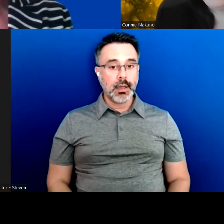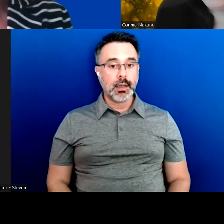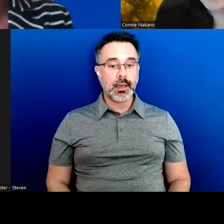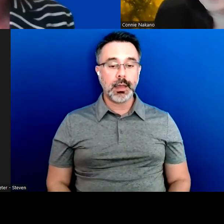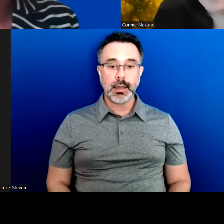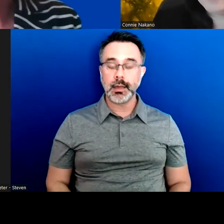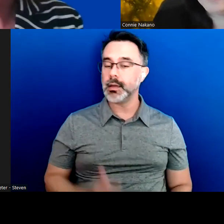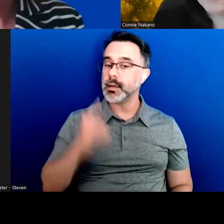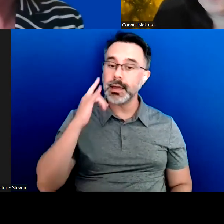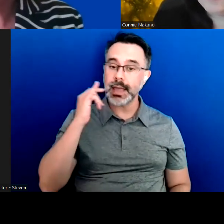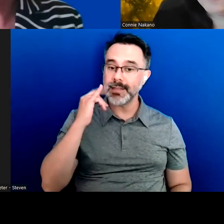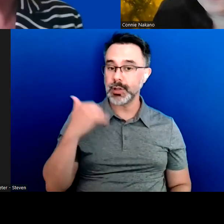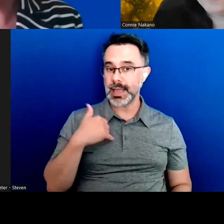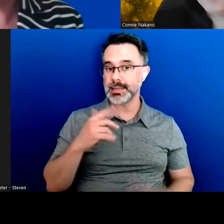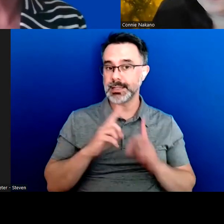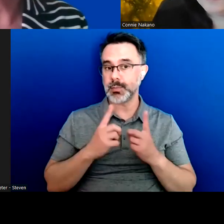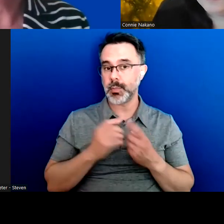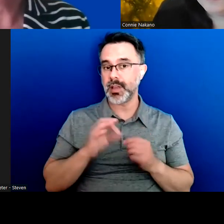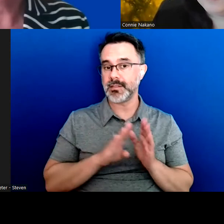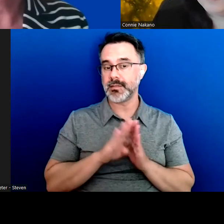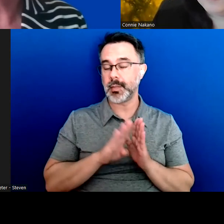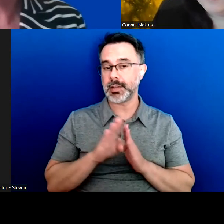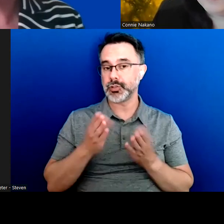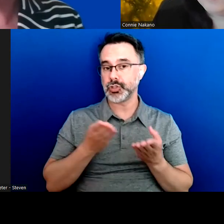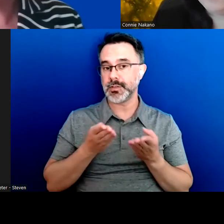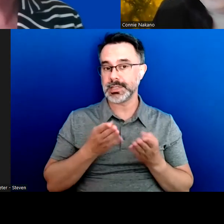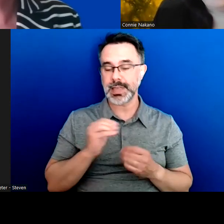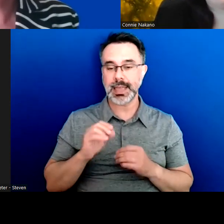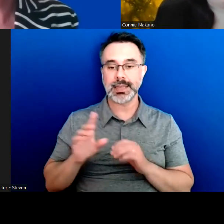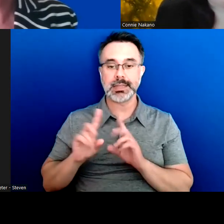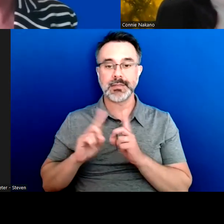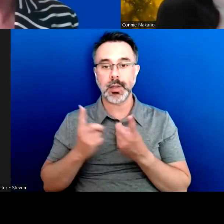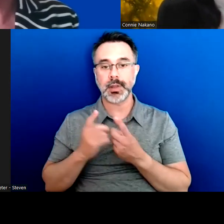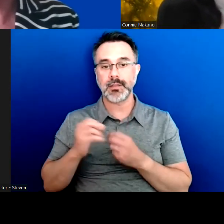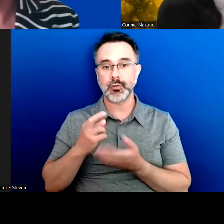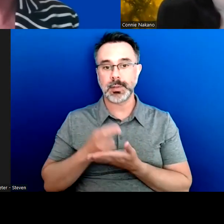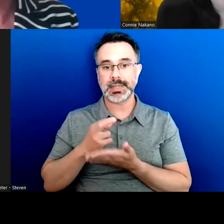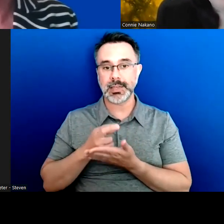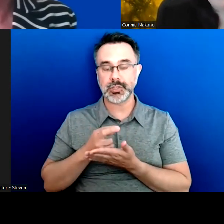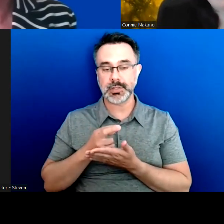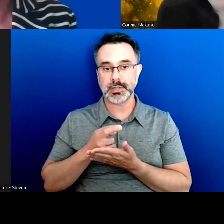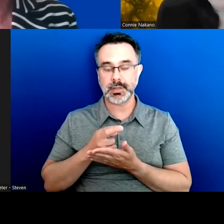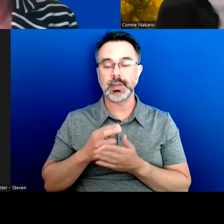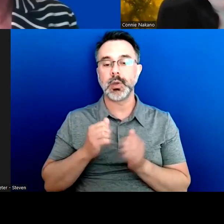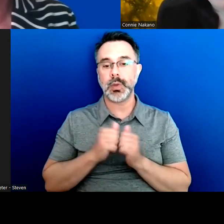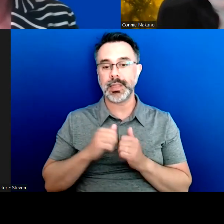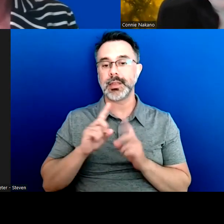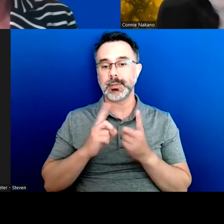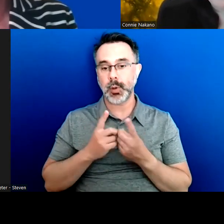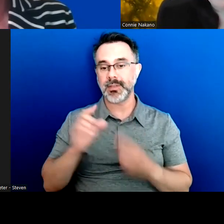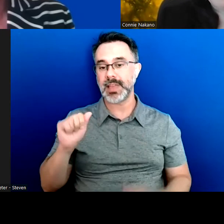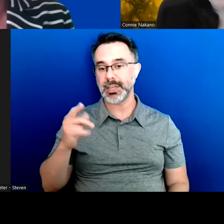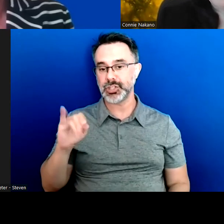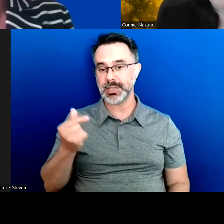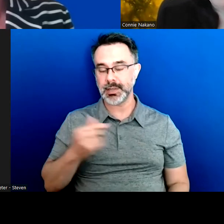So California has a Department of Developmental Services and a Department of Rehabilitation, in addition to the Department of Aging and our Department